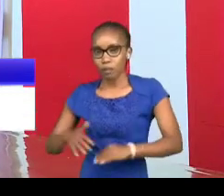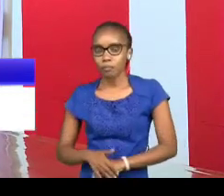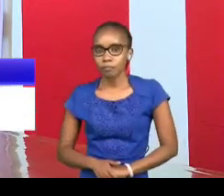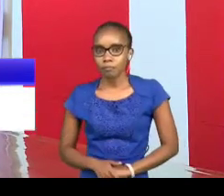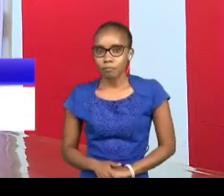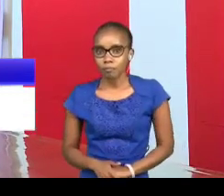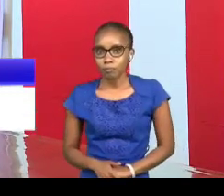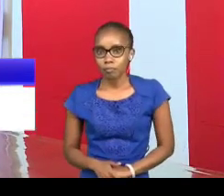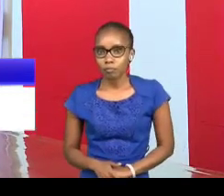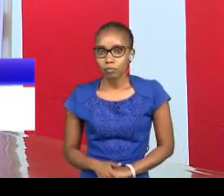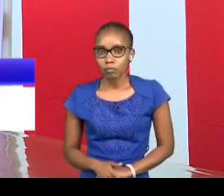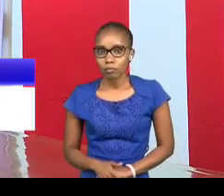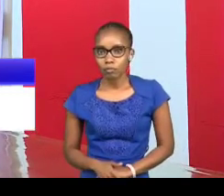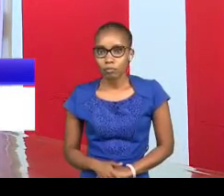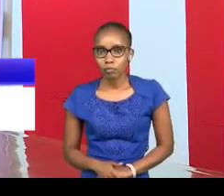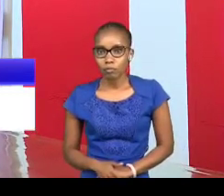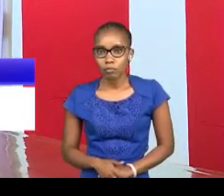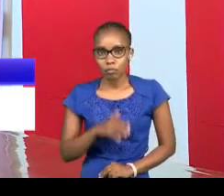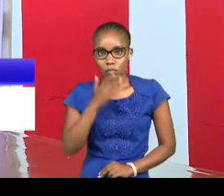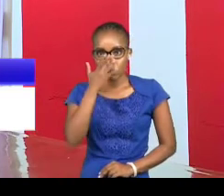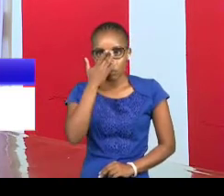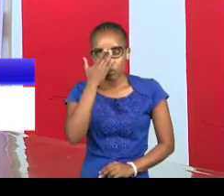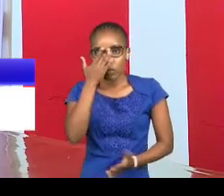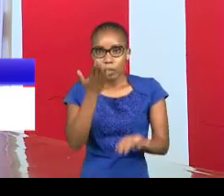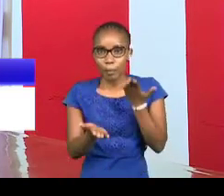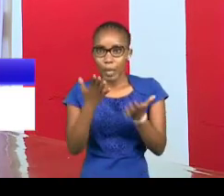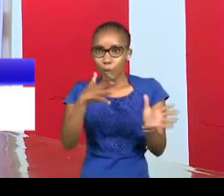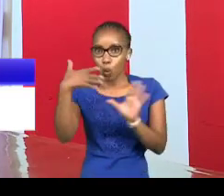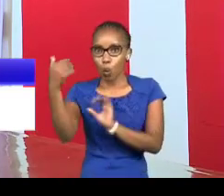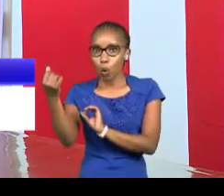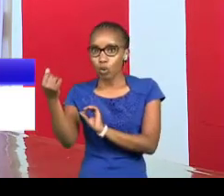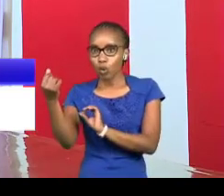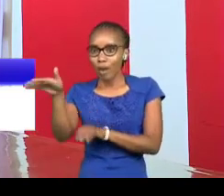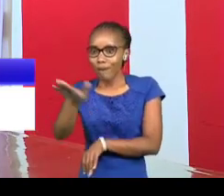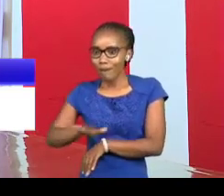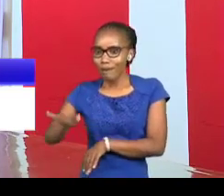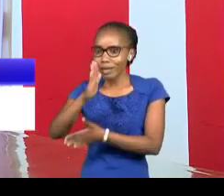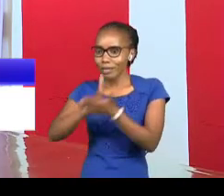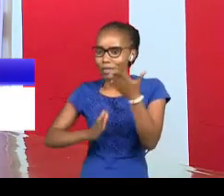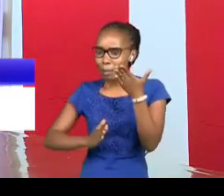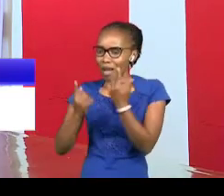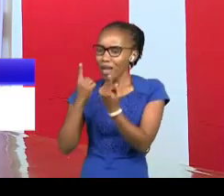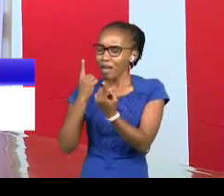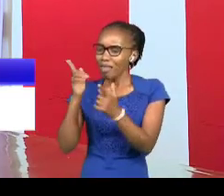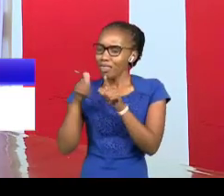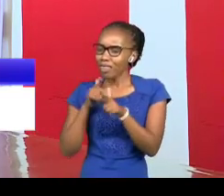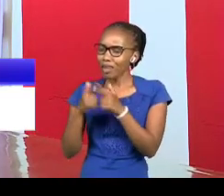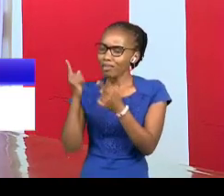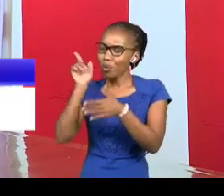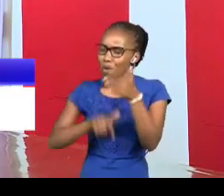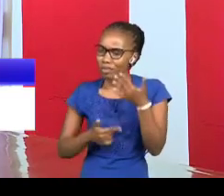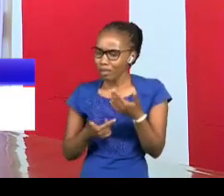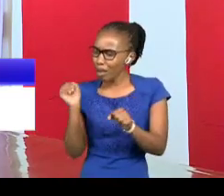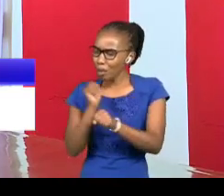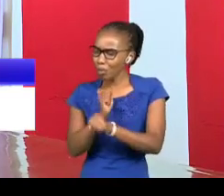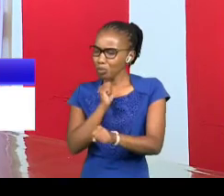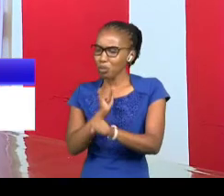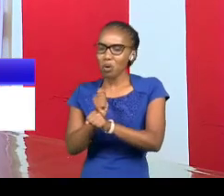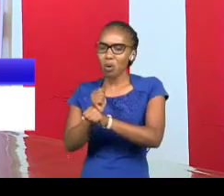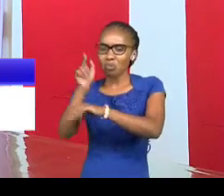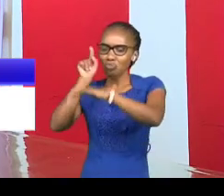So you will find that you will go to some estates, you are told we cannot let to you